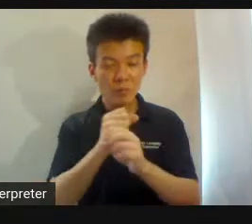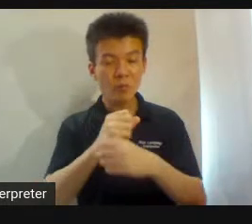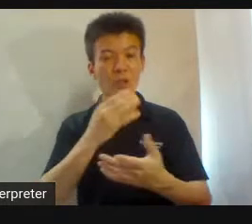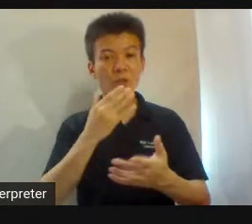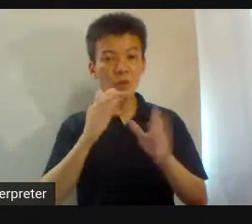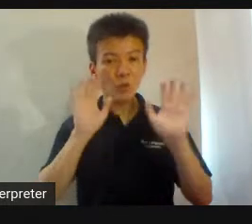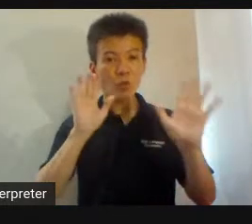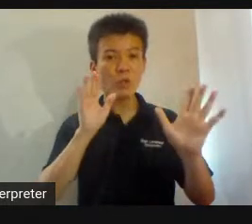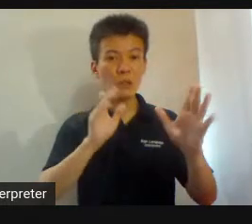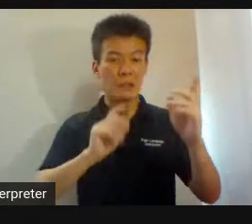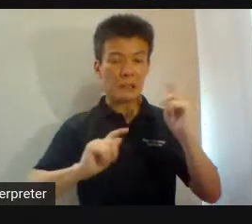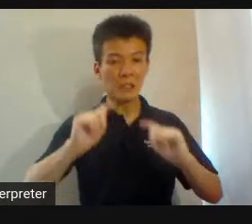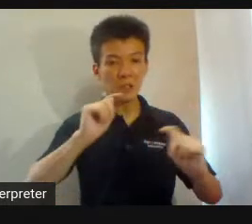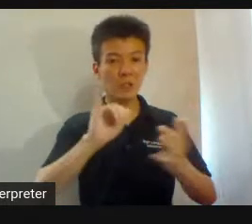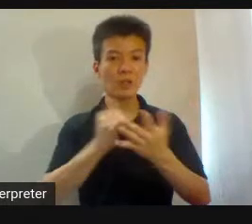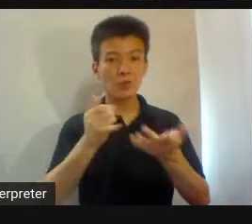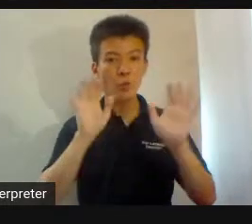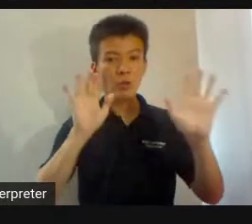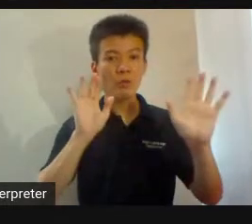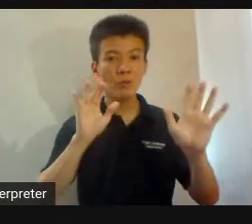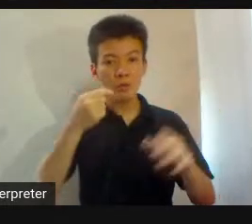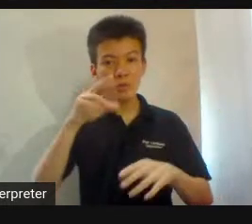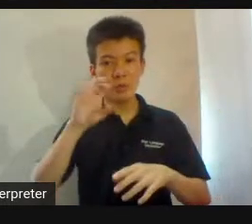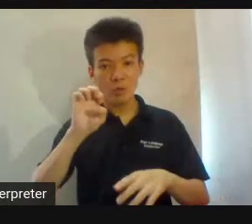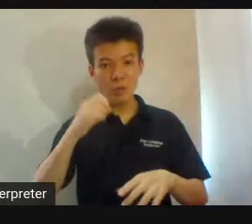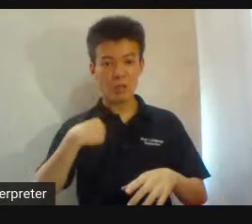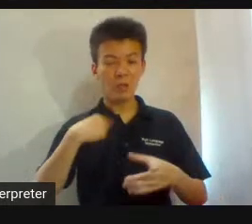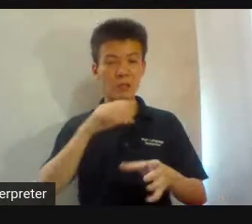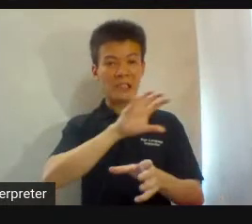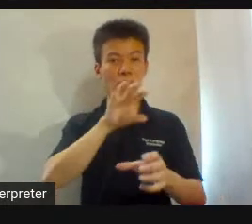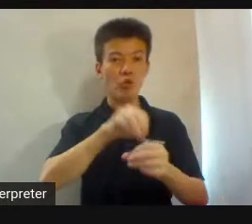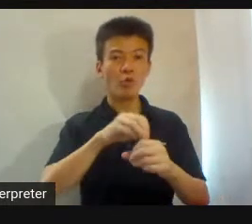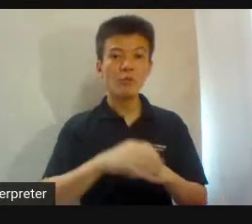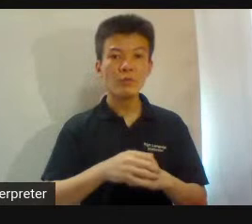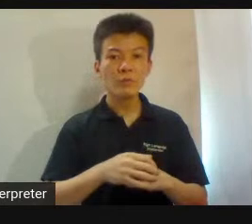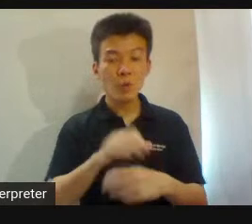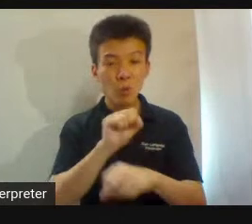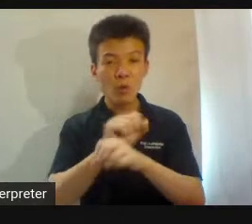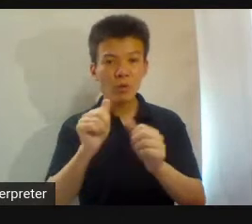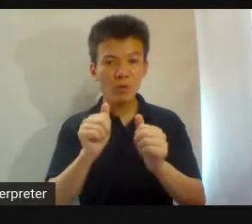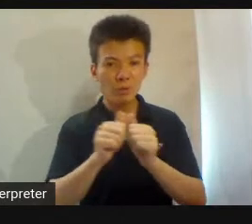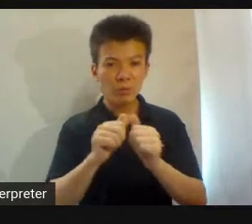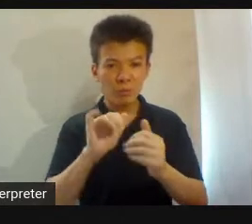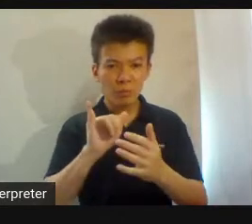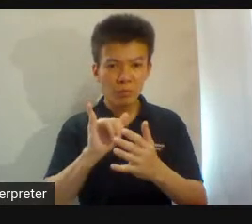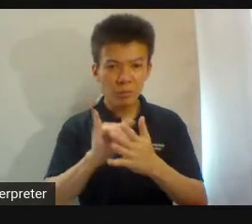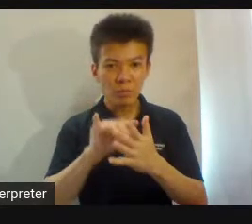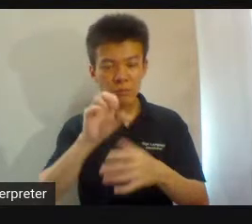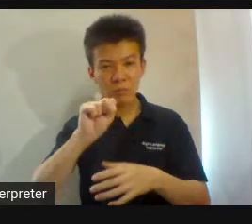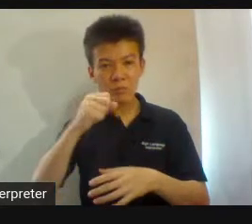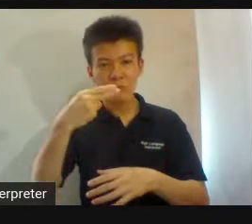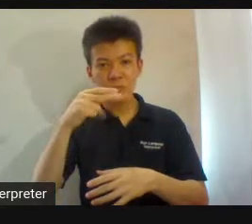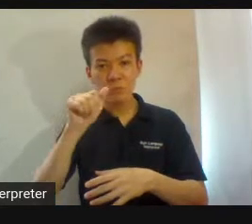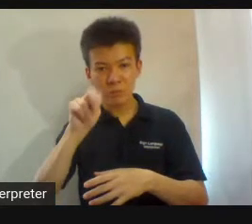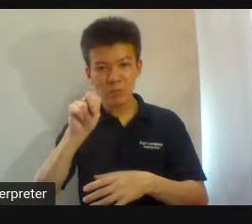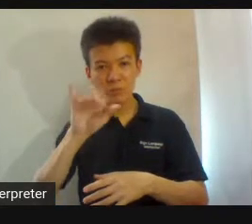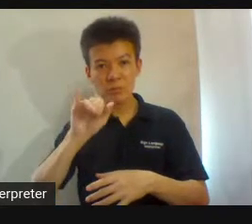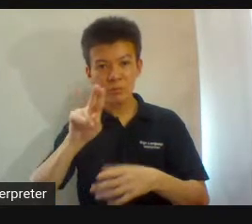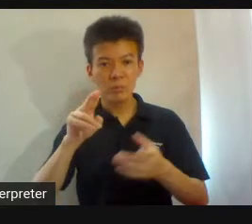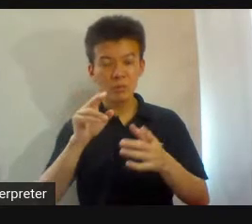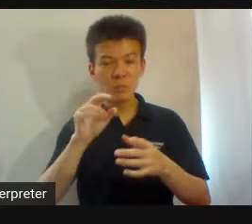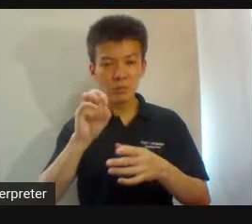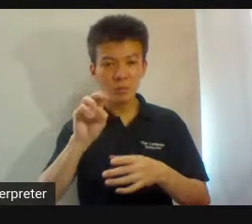well, which was wonderful. Mm. But Grace and I was involved in working with Shan Yu Counselling Centre for the last couple of